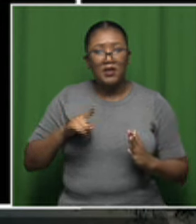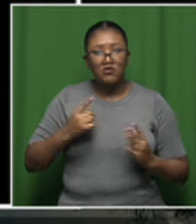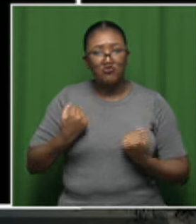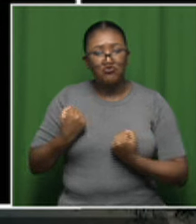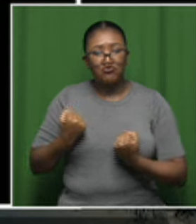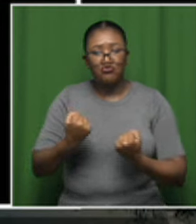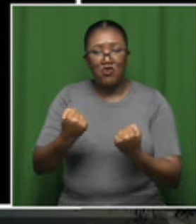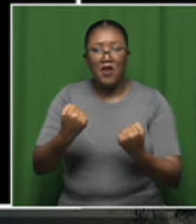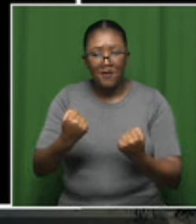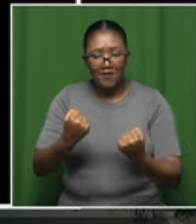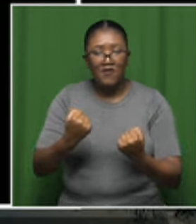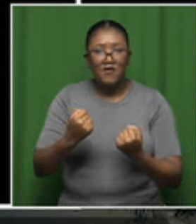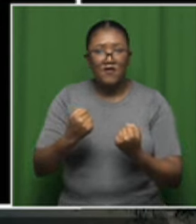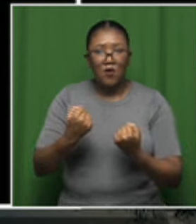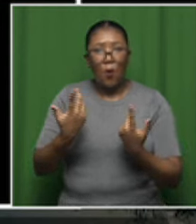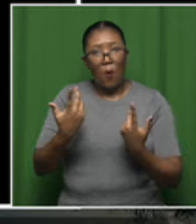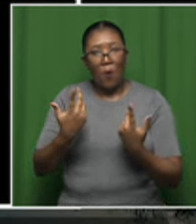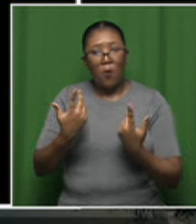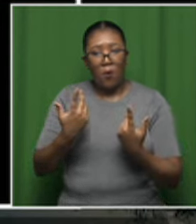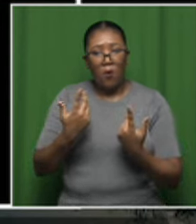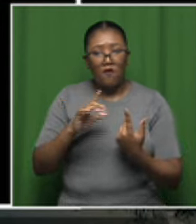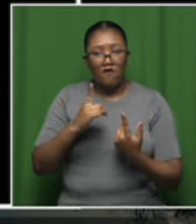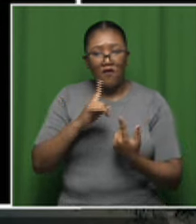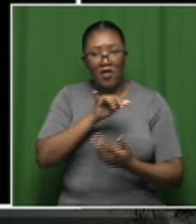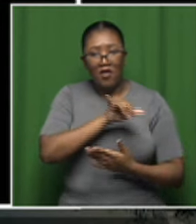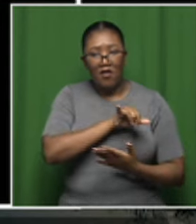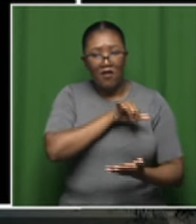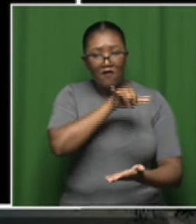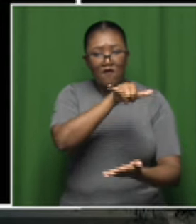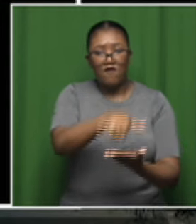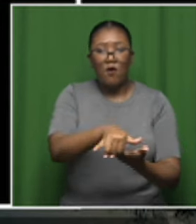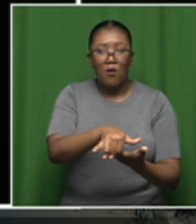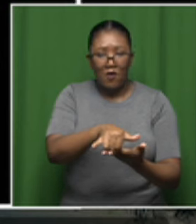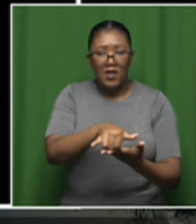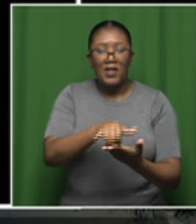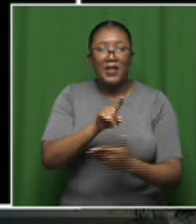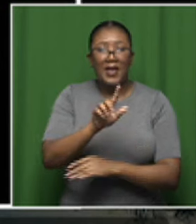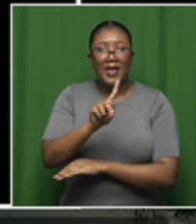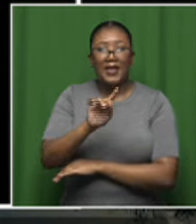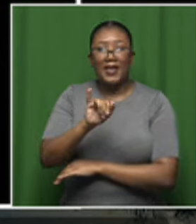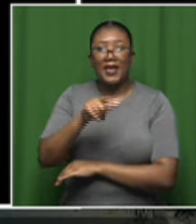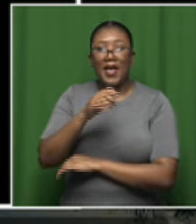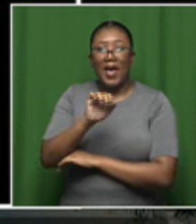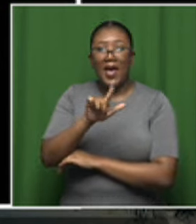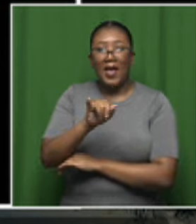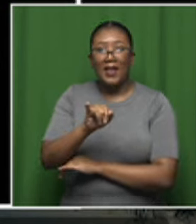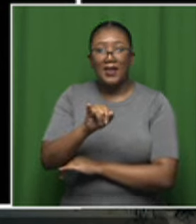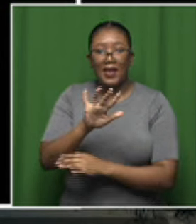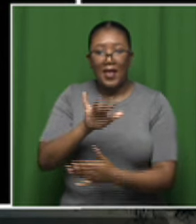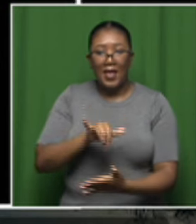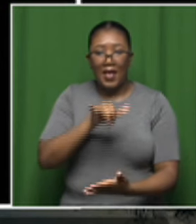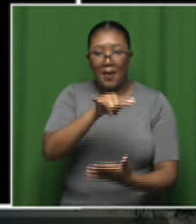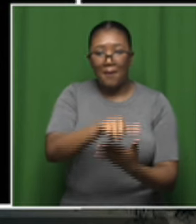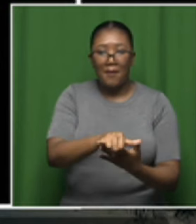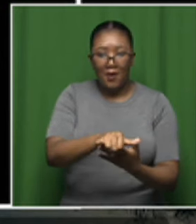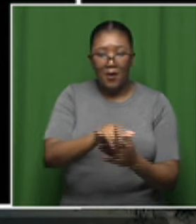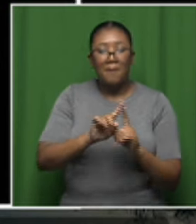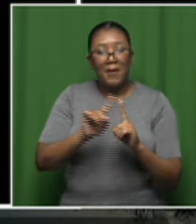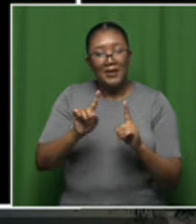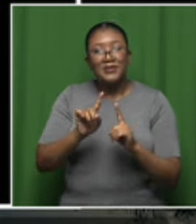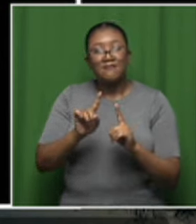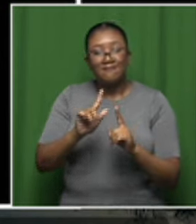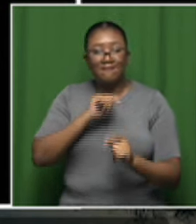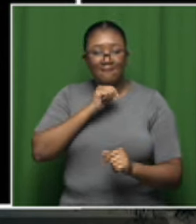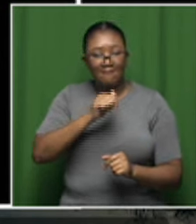flown from the Kigali airport, but that didn't stop